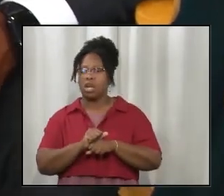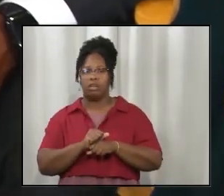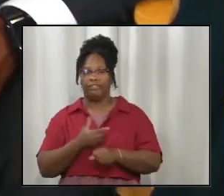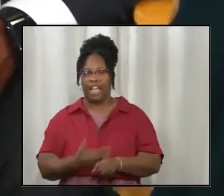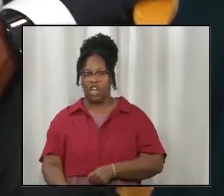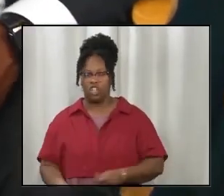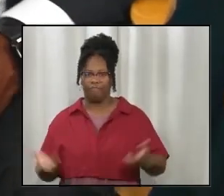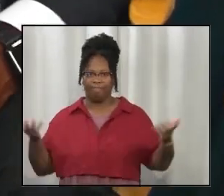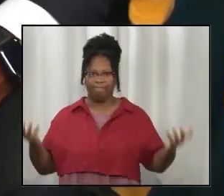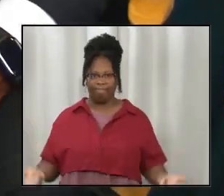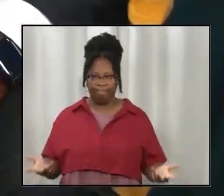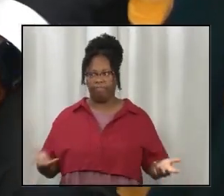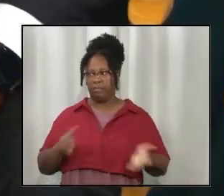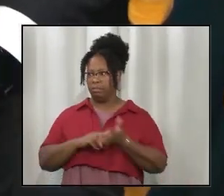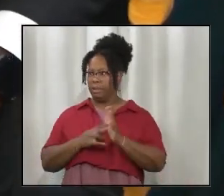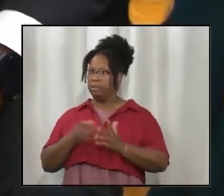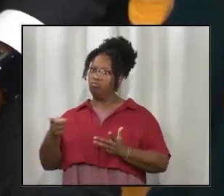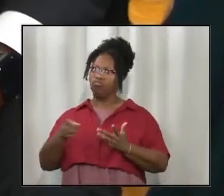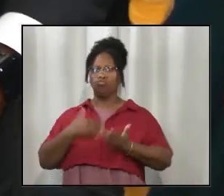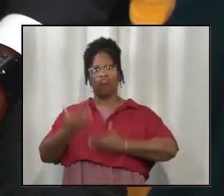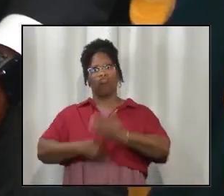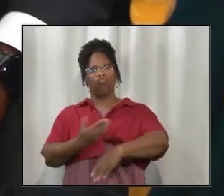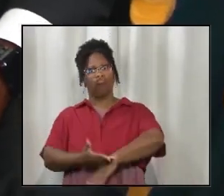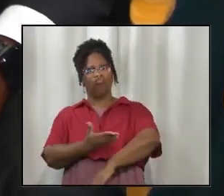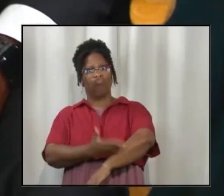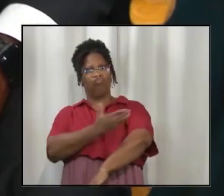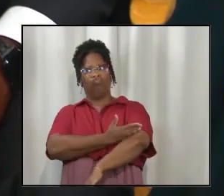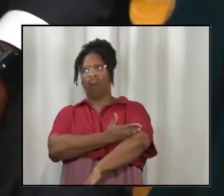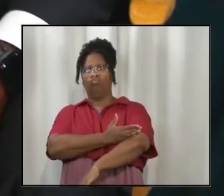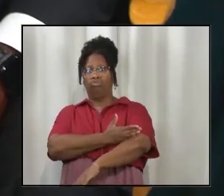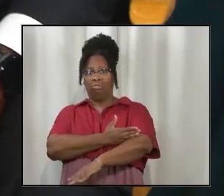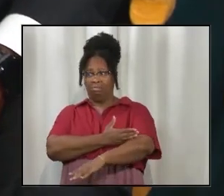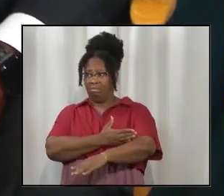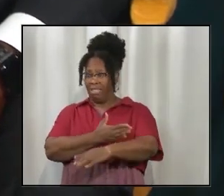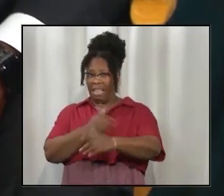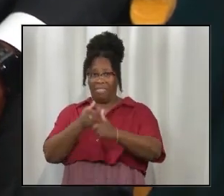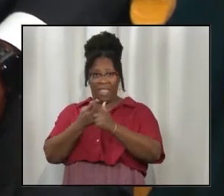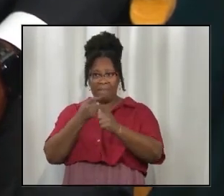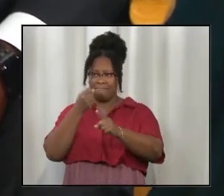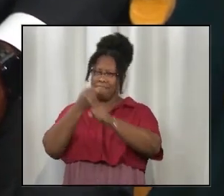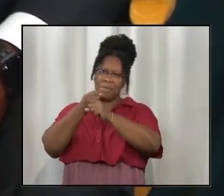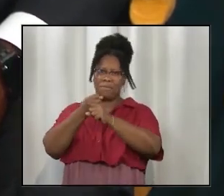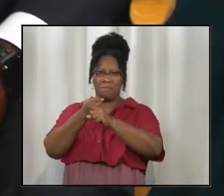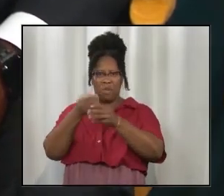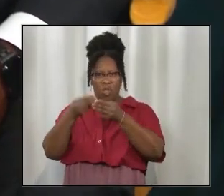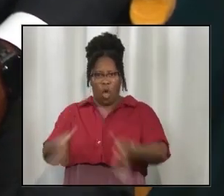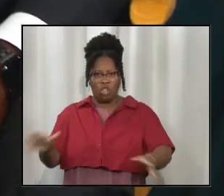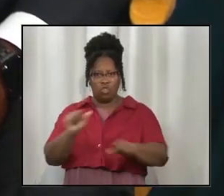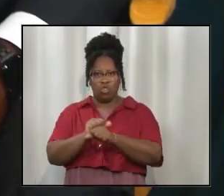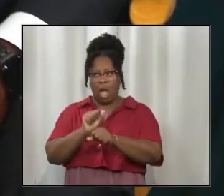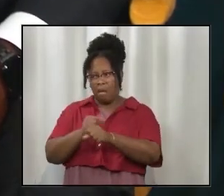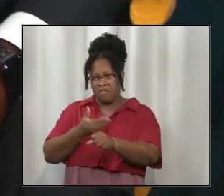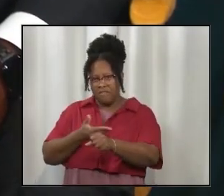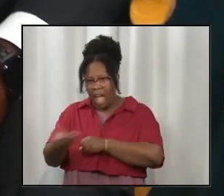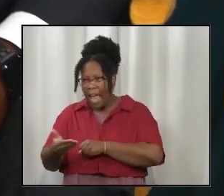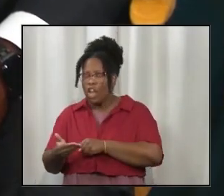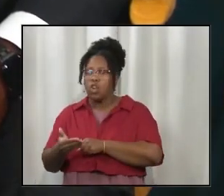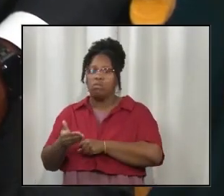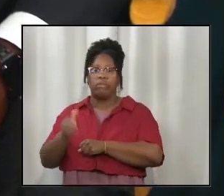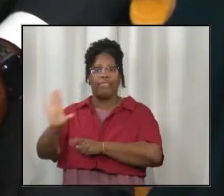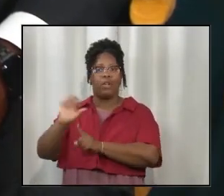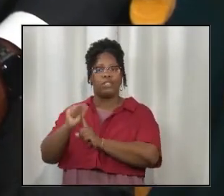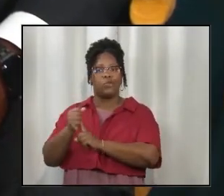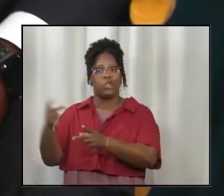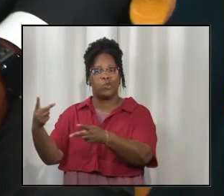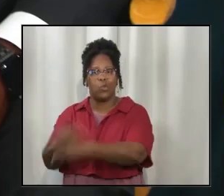very well into one that basically resulted in them losing their employment, and we've really made it worse for them, but we've made it worse